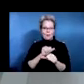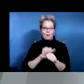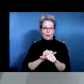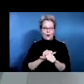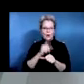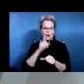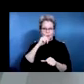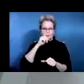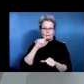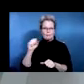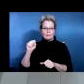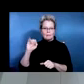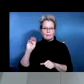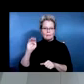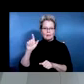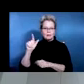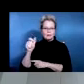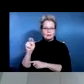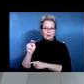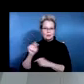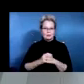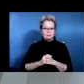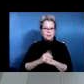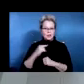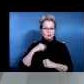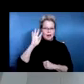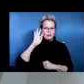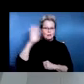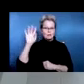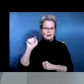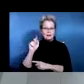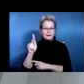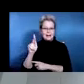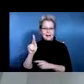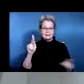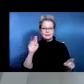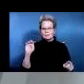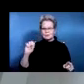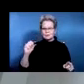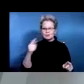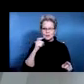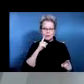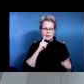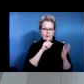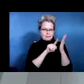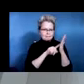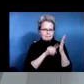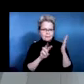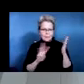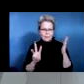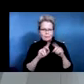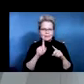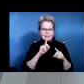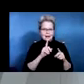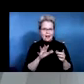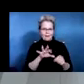go onto his company website and find all this information about furniture and enter it into an Excel sheet, but I collaborated with our cognitive